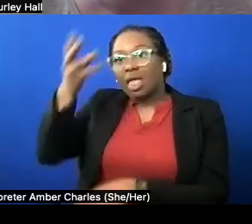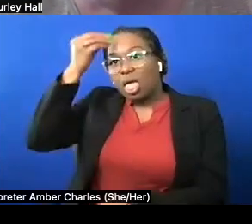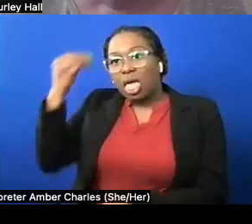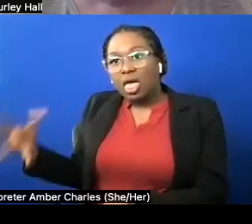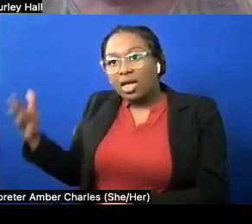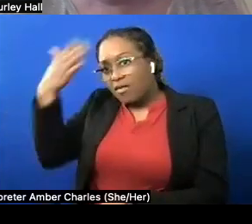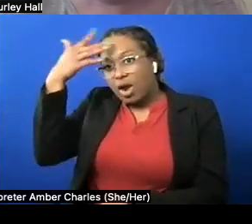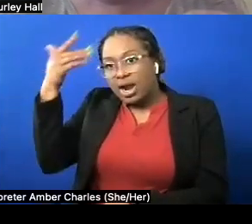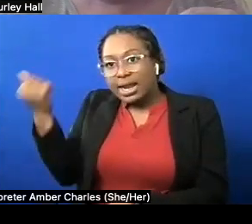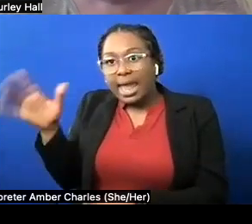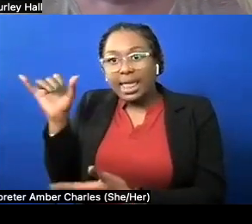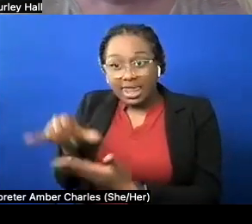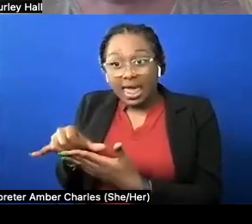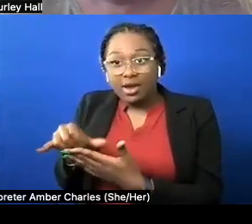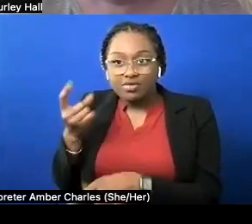right?